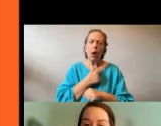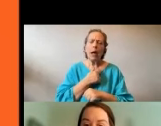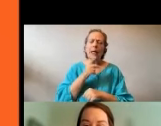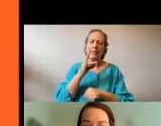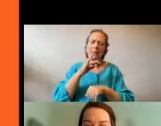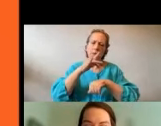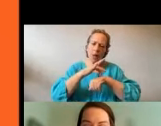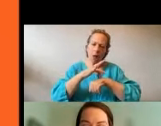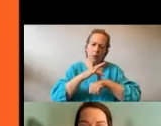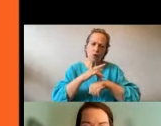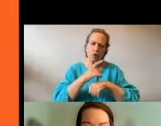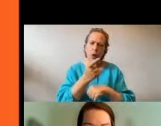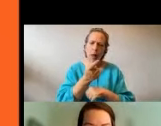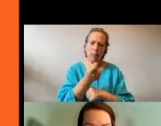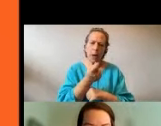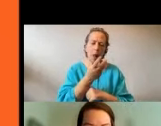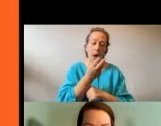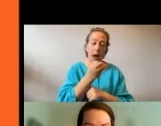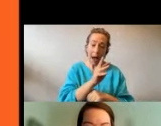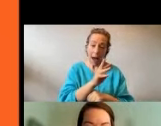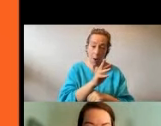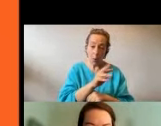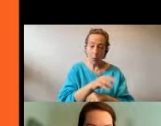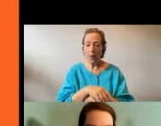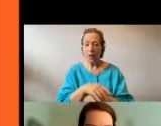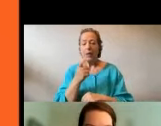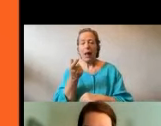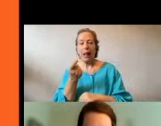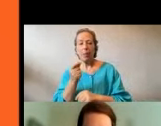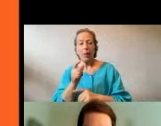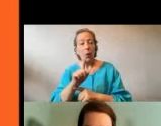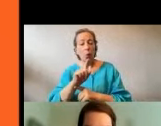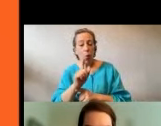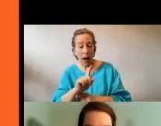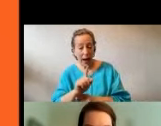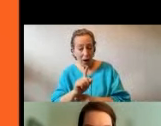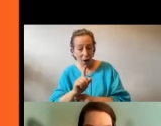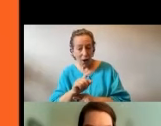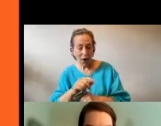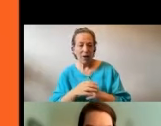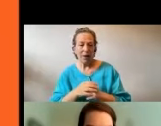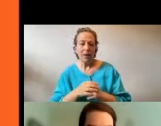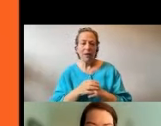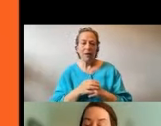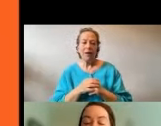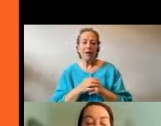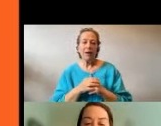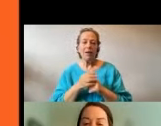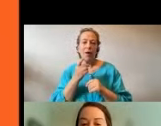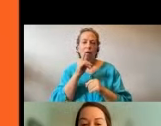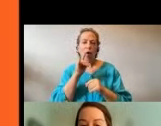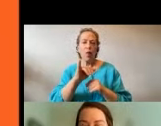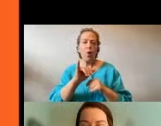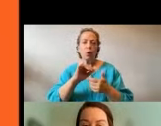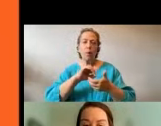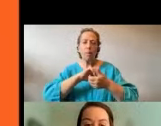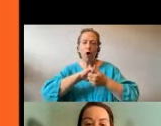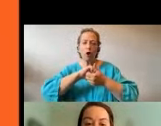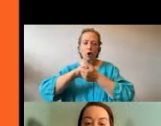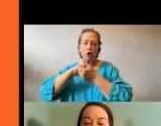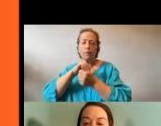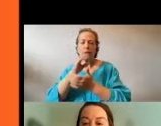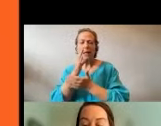the how and the where of these kind of partnerships, the pros and cons of different